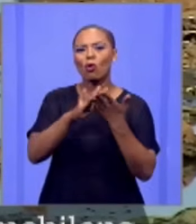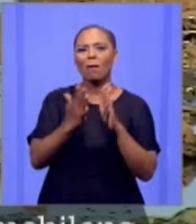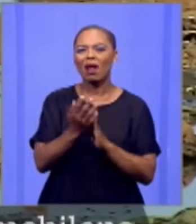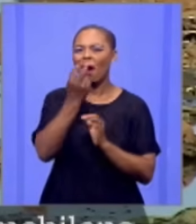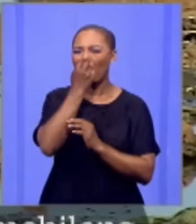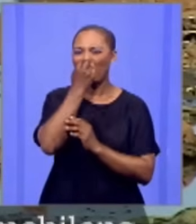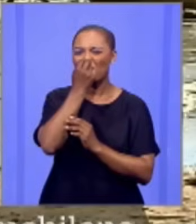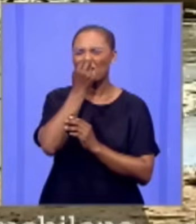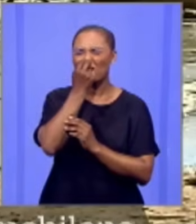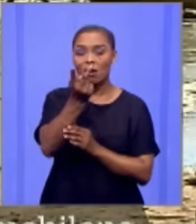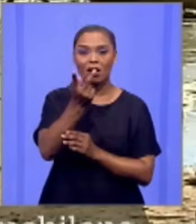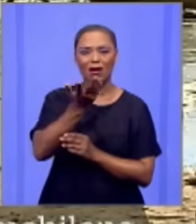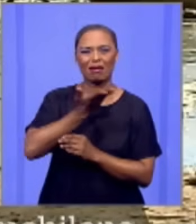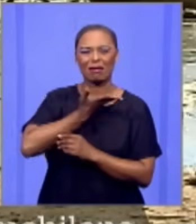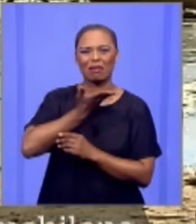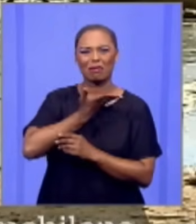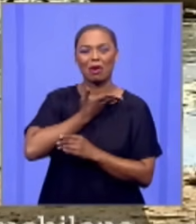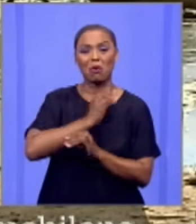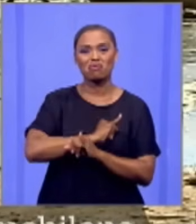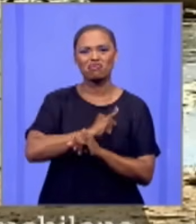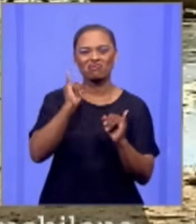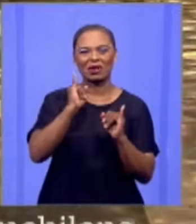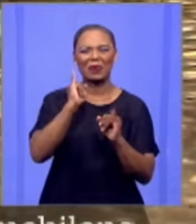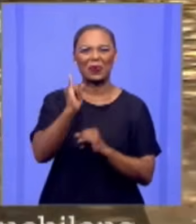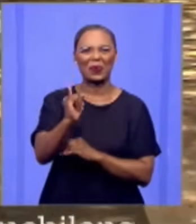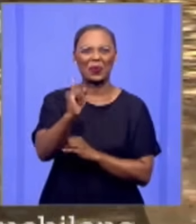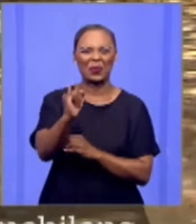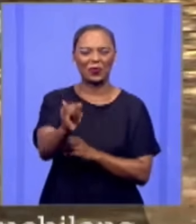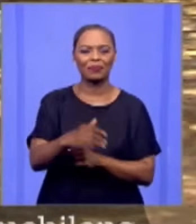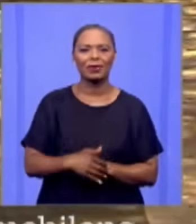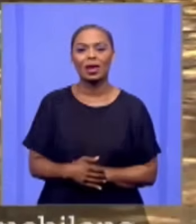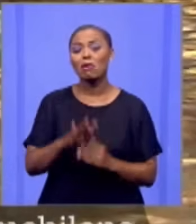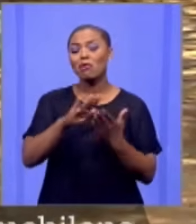wa dikgwerekgwere tse phallang mebileng. Baahi bana